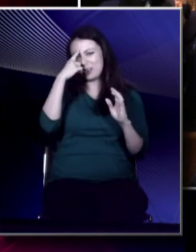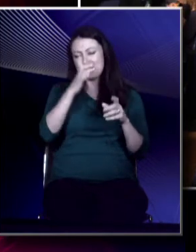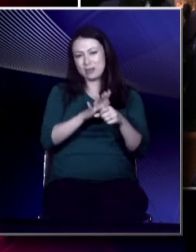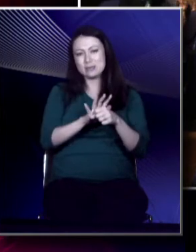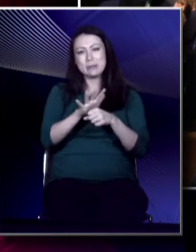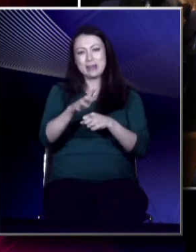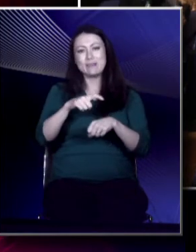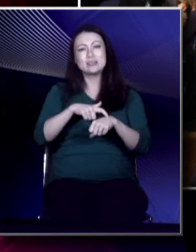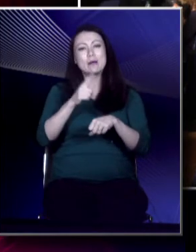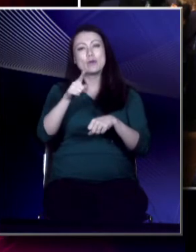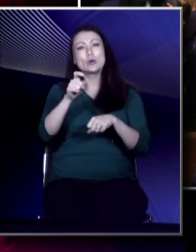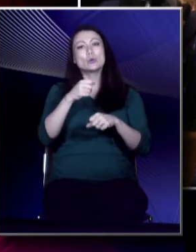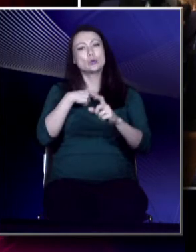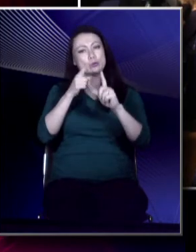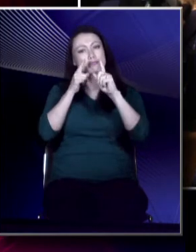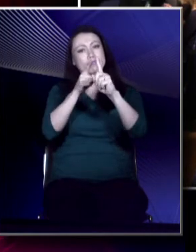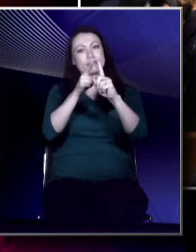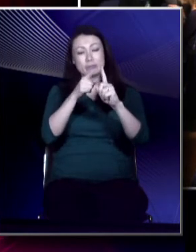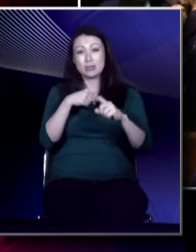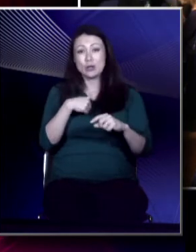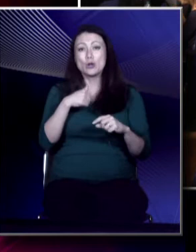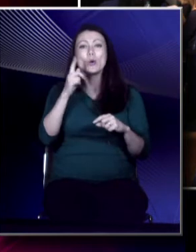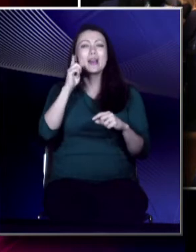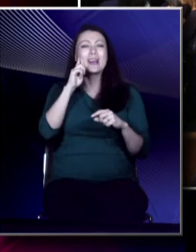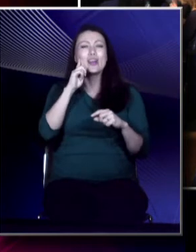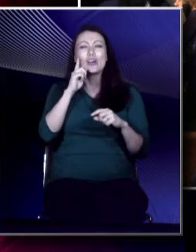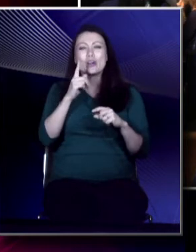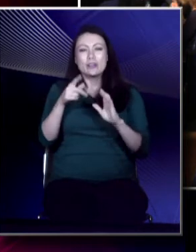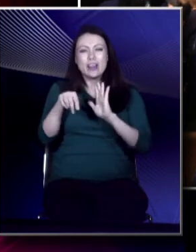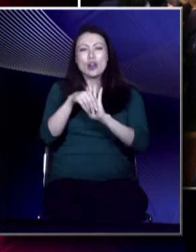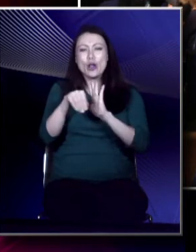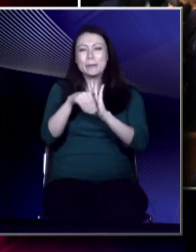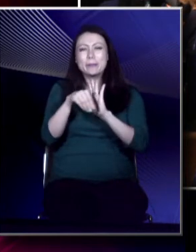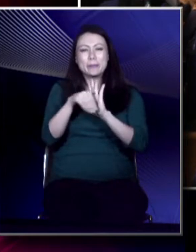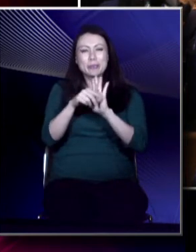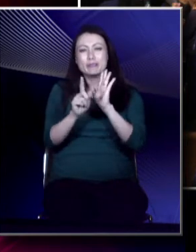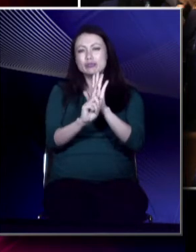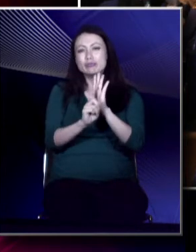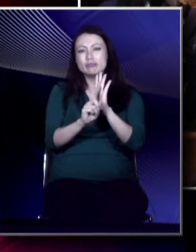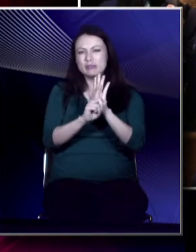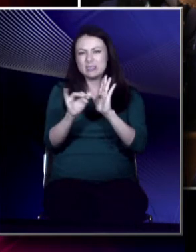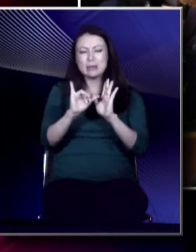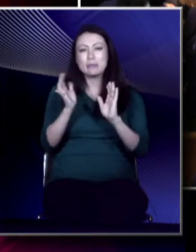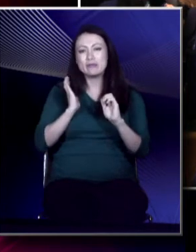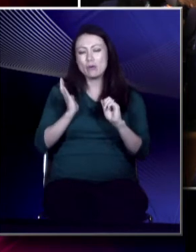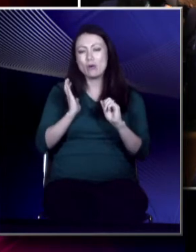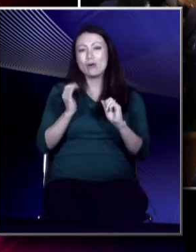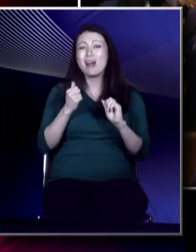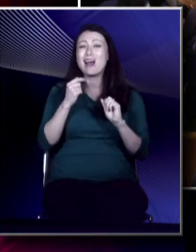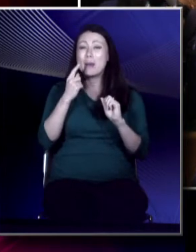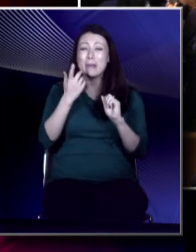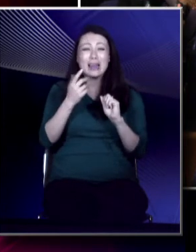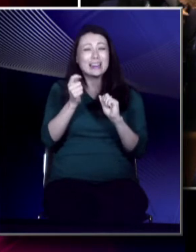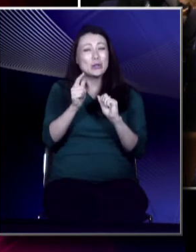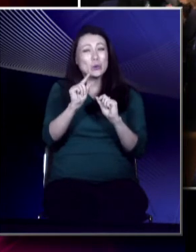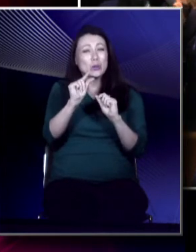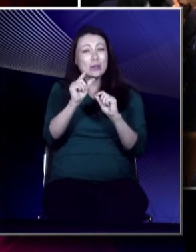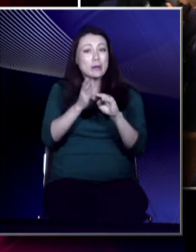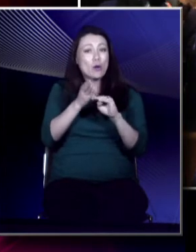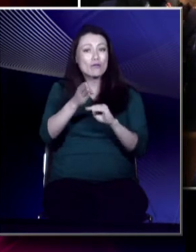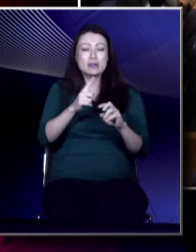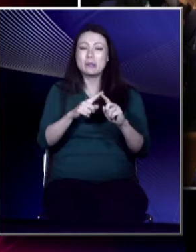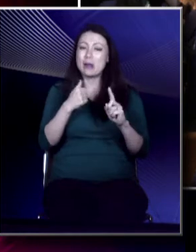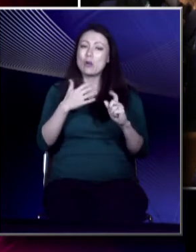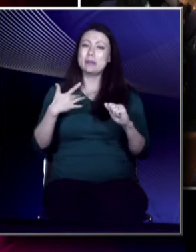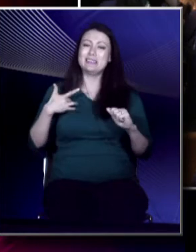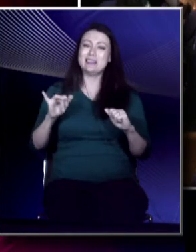to try to convey your point. You will hear the alarm like you heard earlier. I'll let you go over a little bit, but I want to be sensitive to everybody's time on the board. And